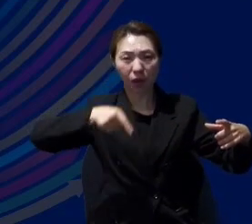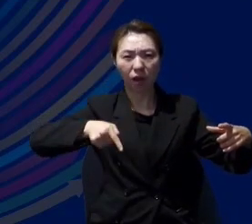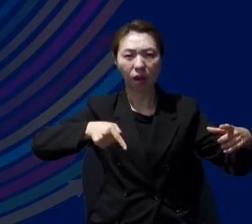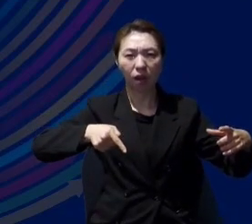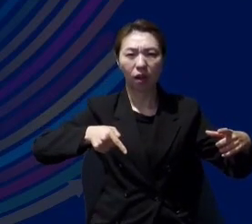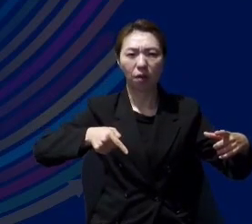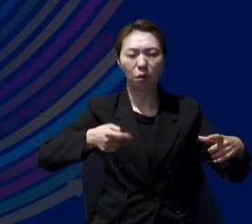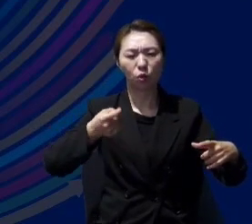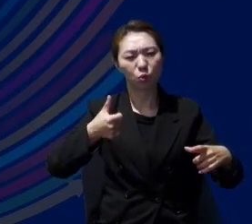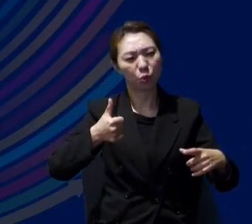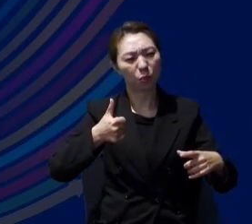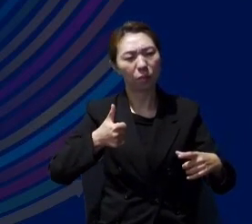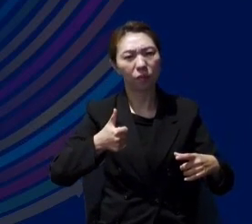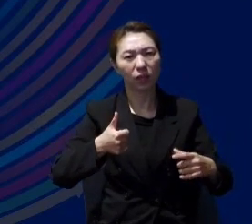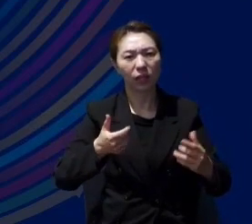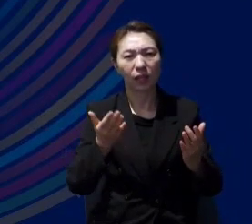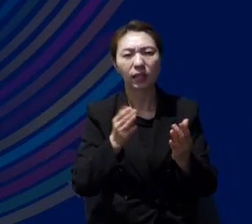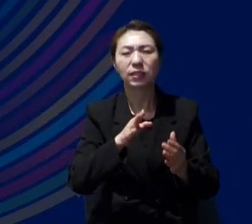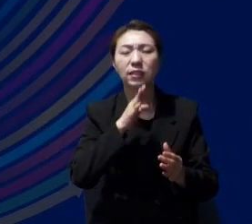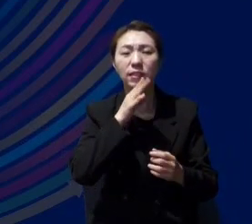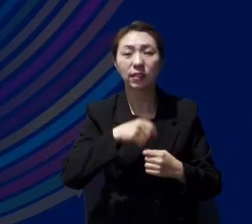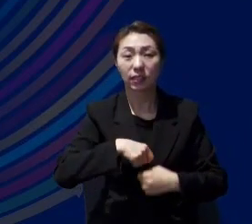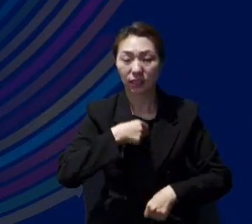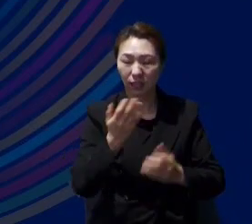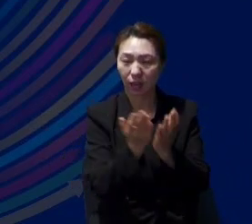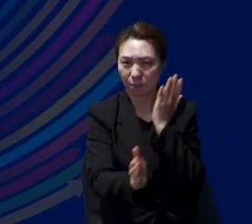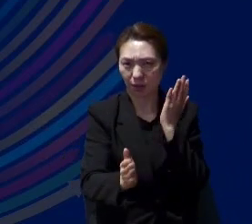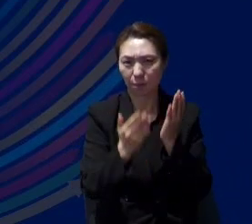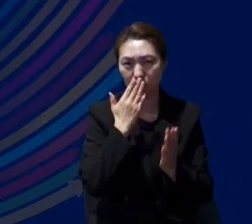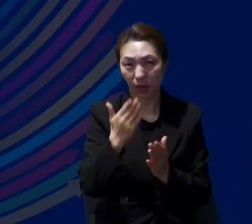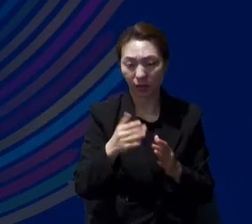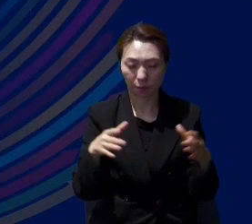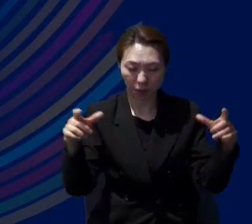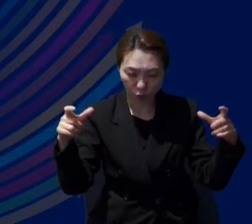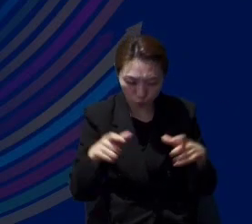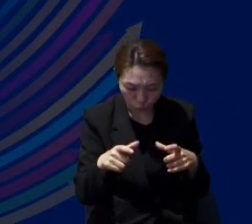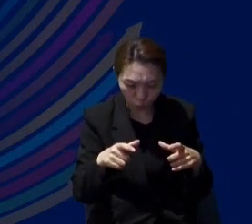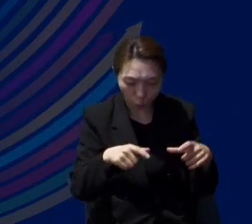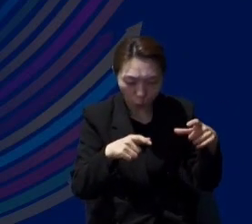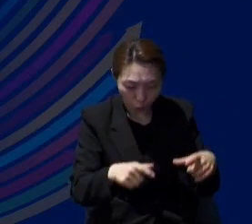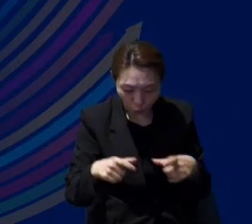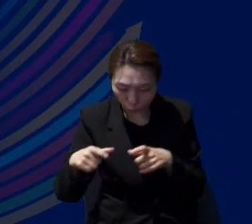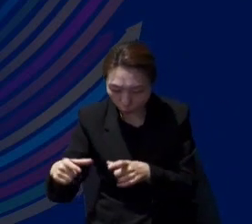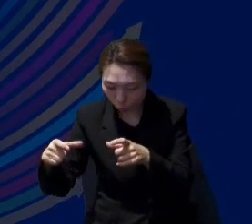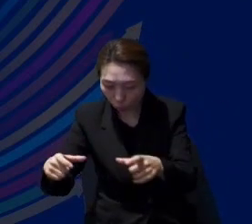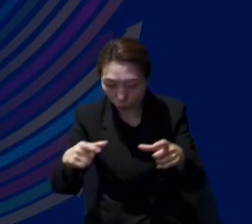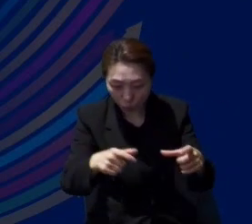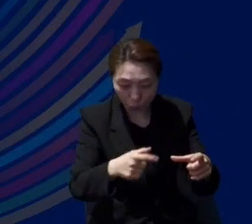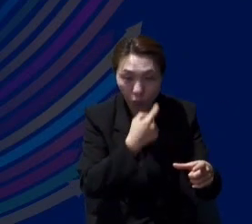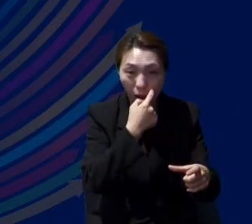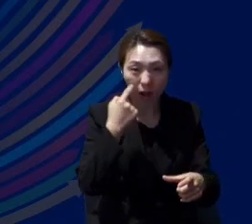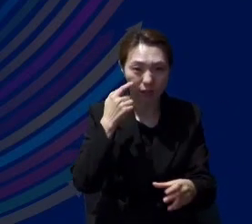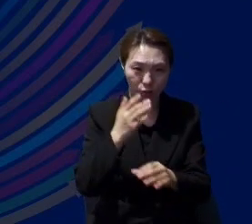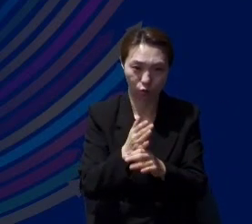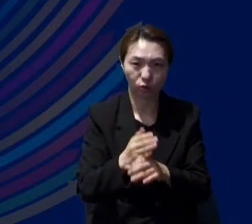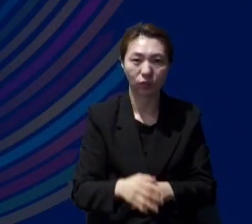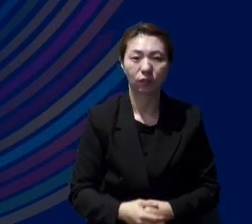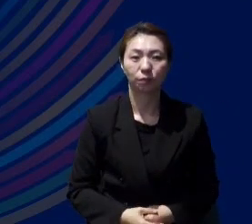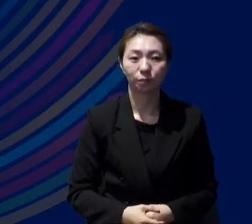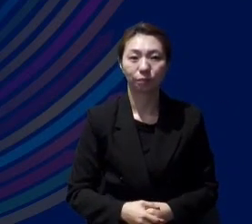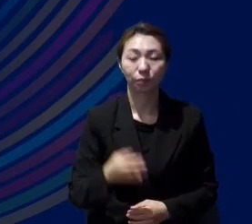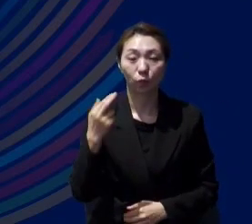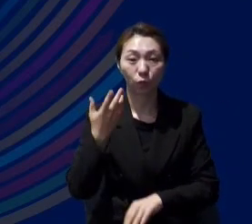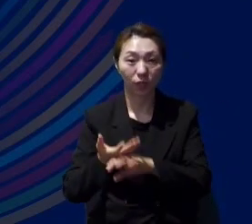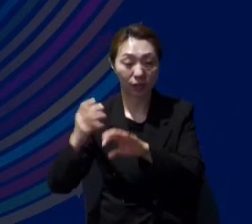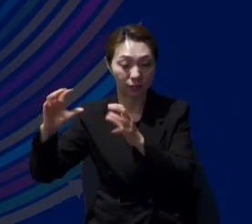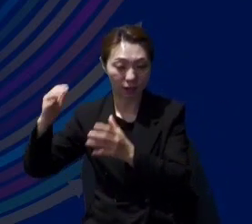to colonialism and the history of slavery, and for contemporary reasons related to people's experience of racism, there are very,